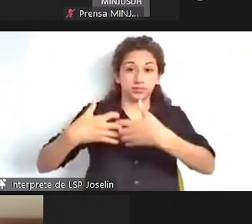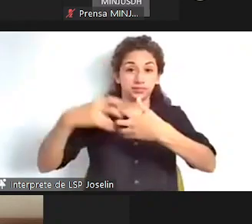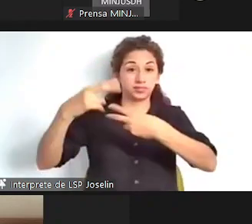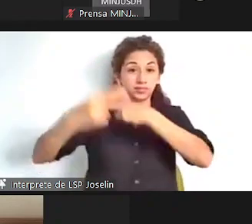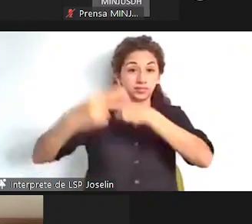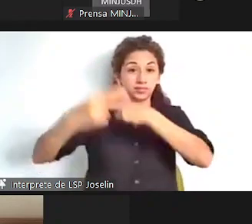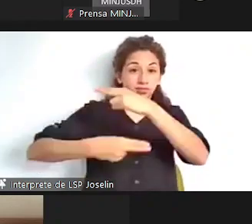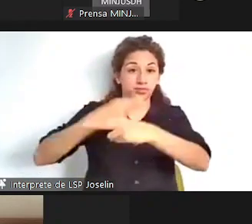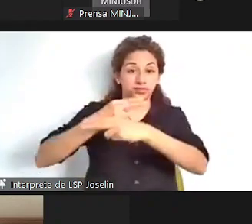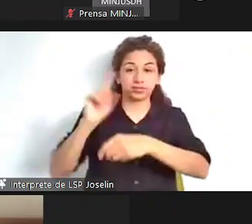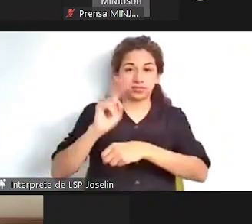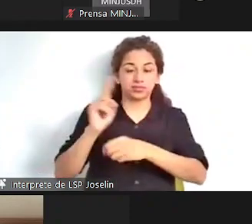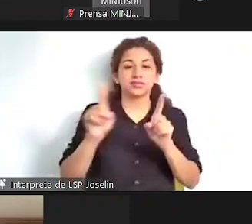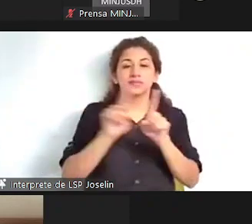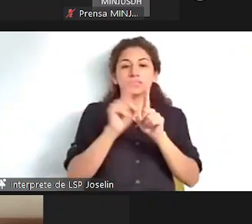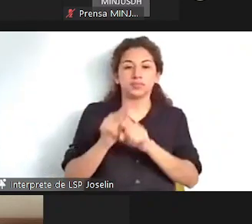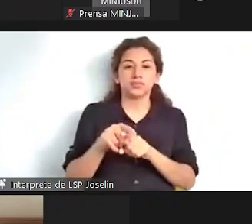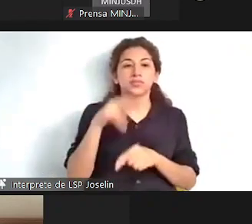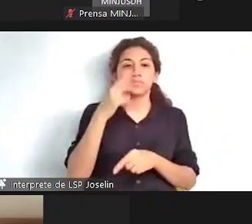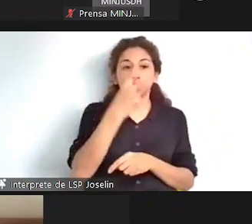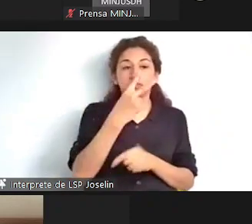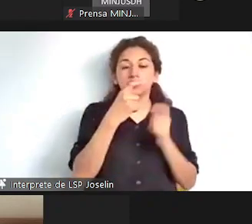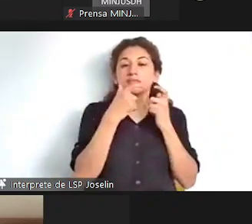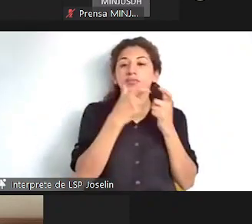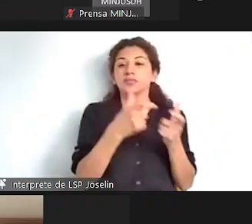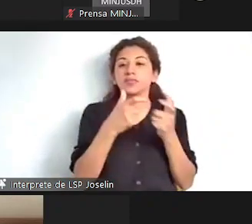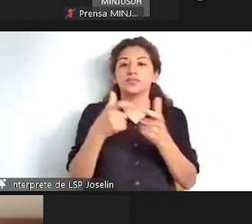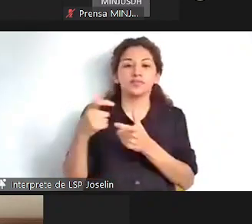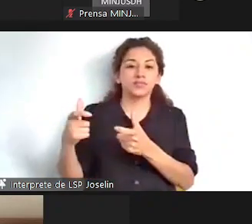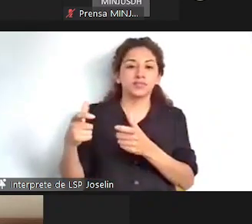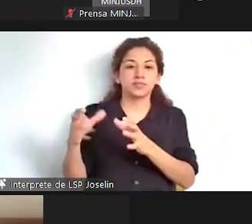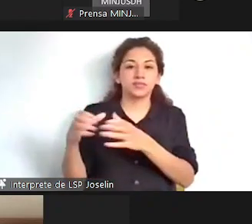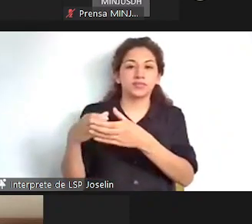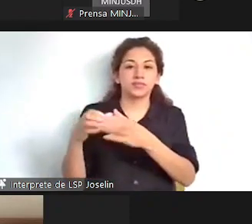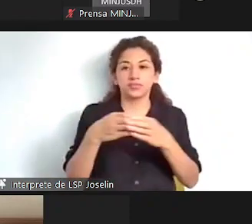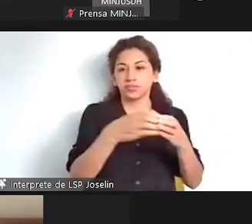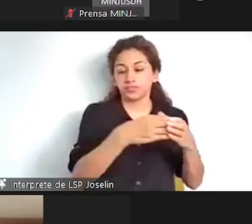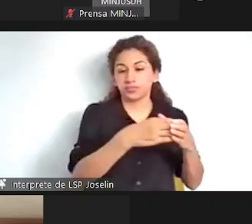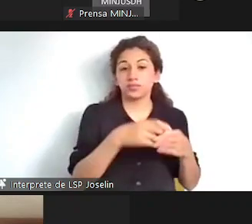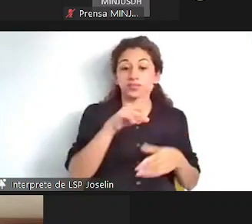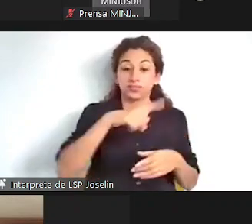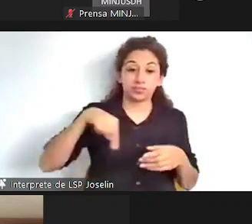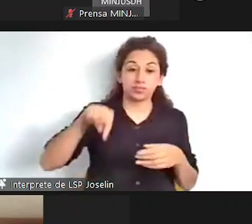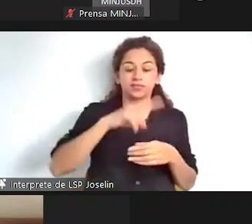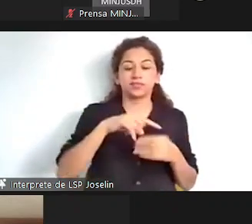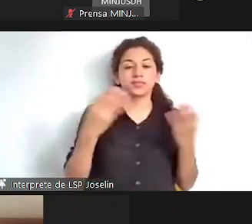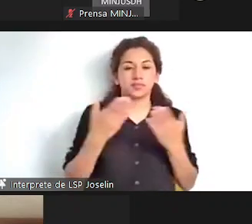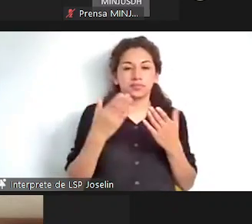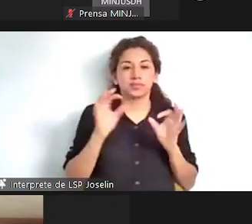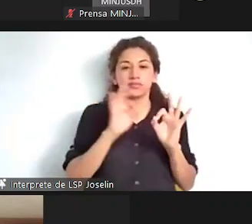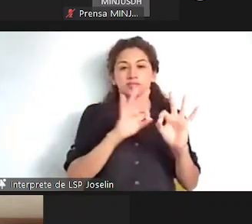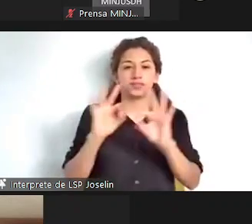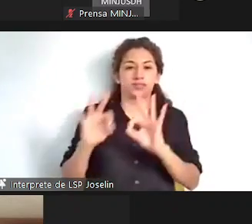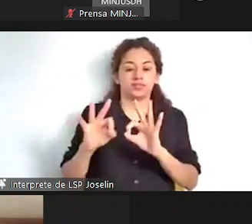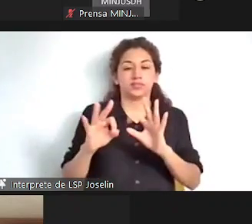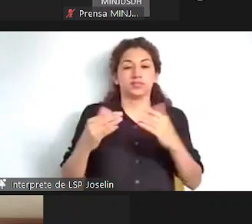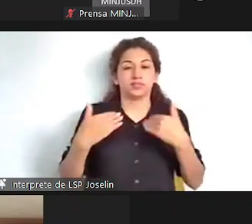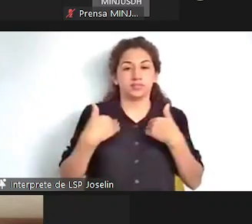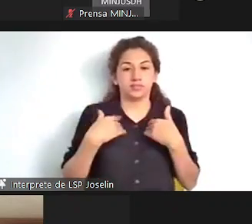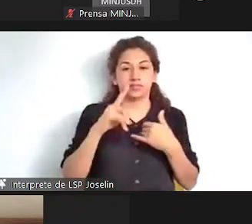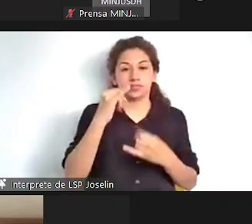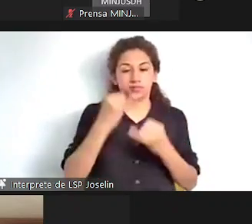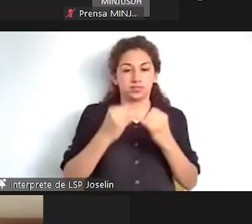major businesses but also in favor and the surveillance and them and that is the